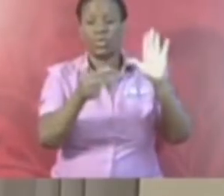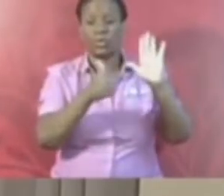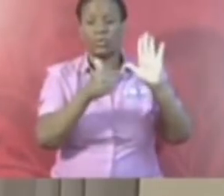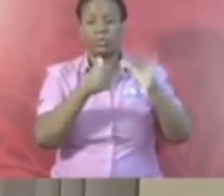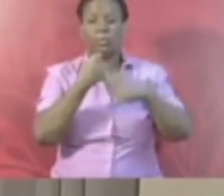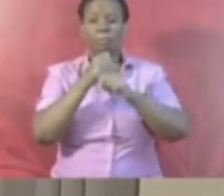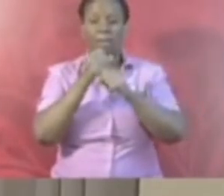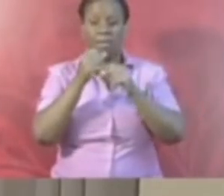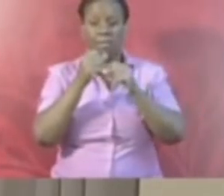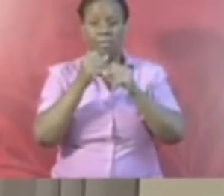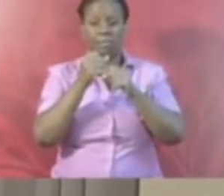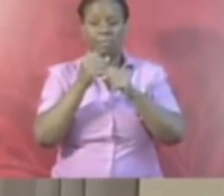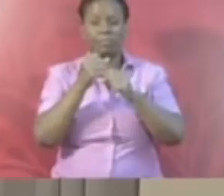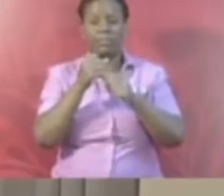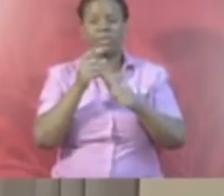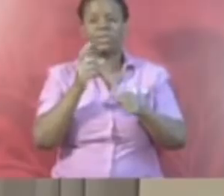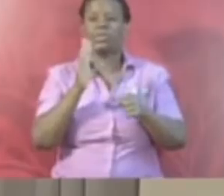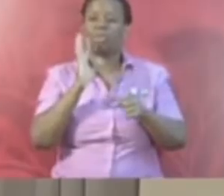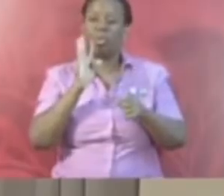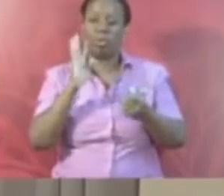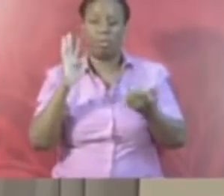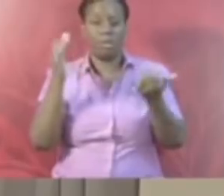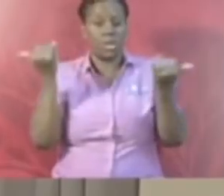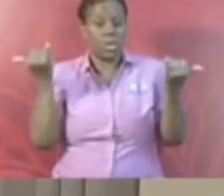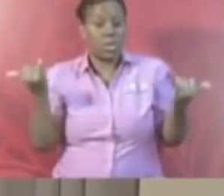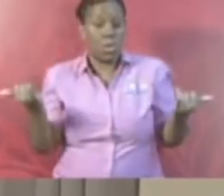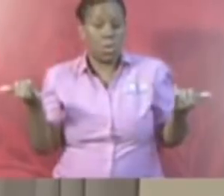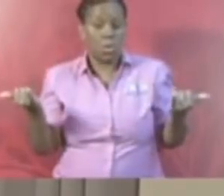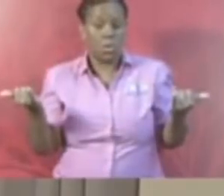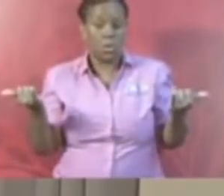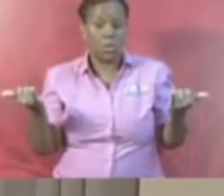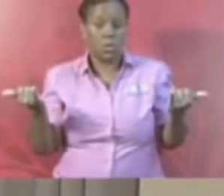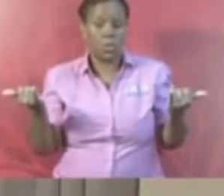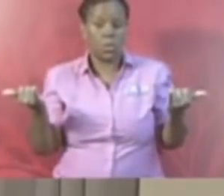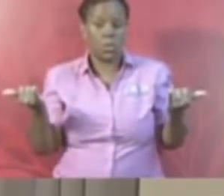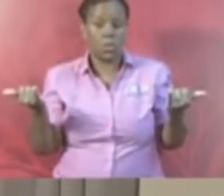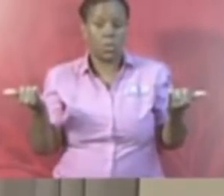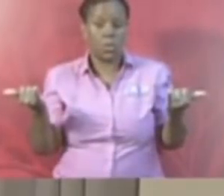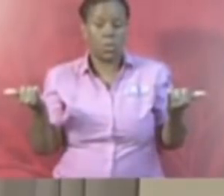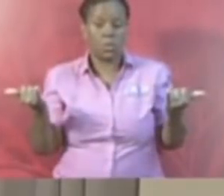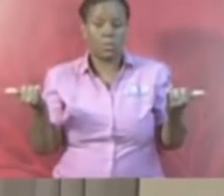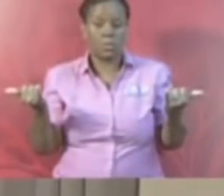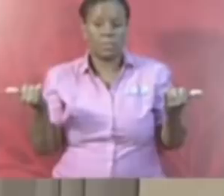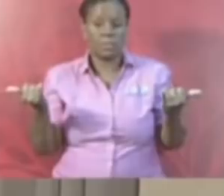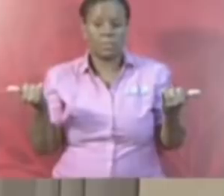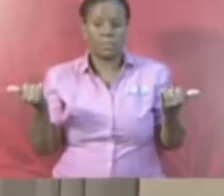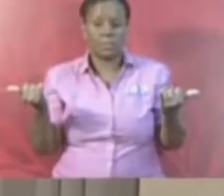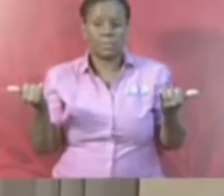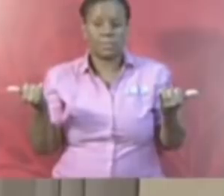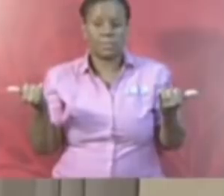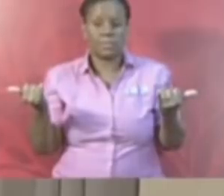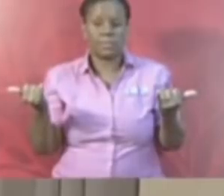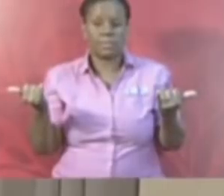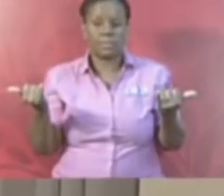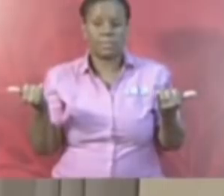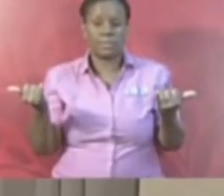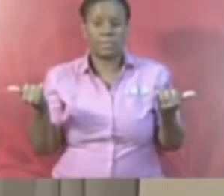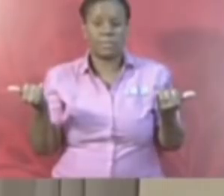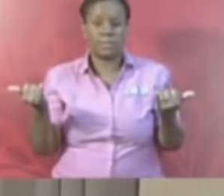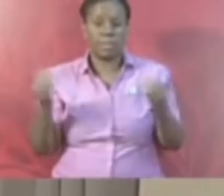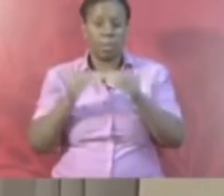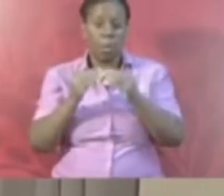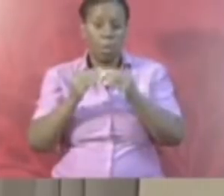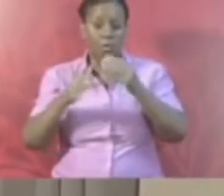whereas we now expect that we are going to be treating with this in successive waves. Hopefully